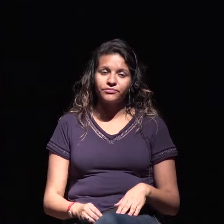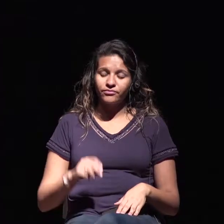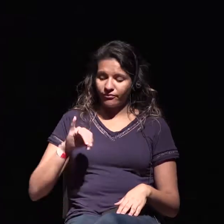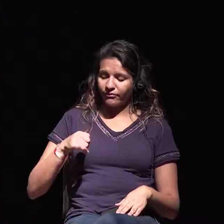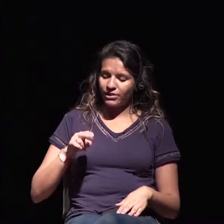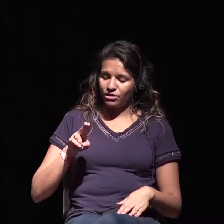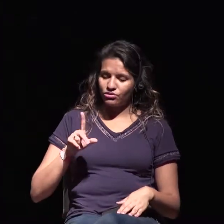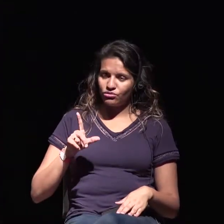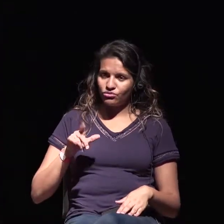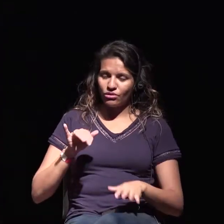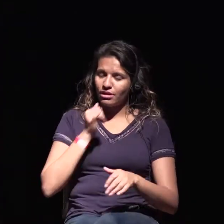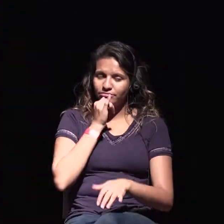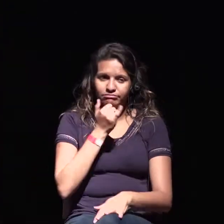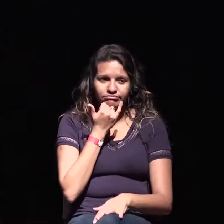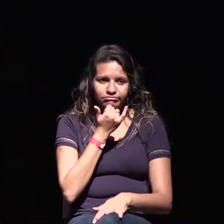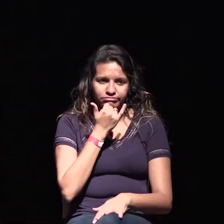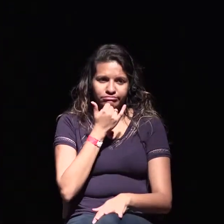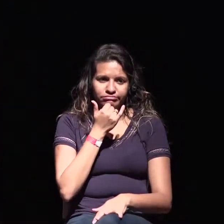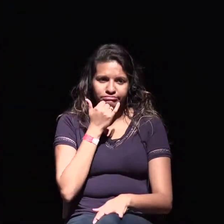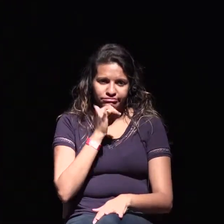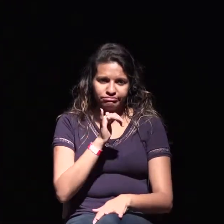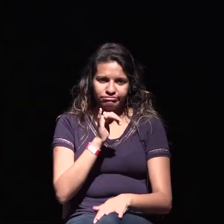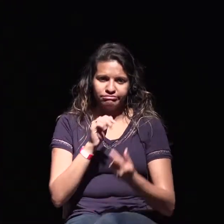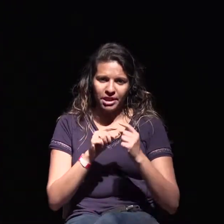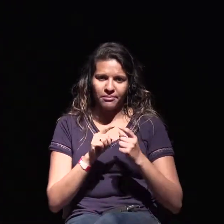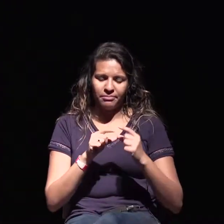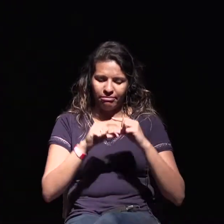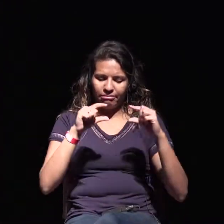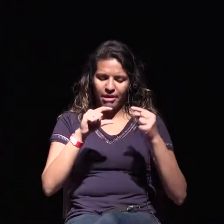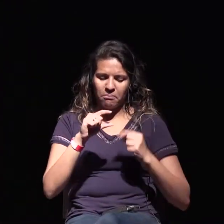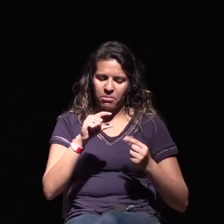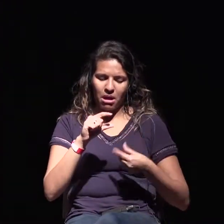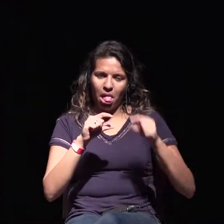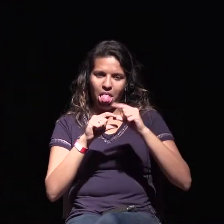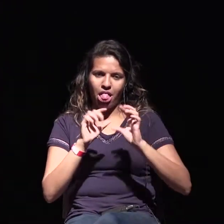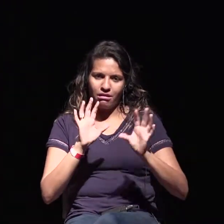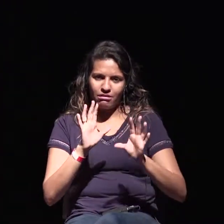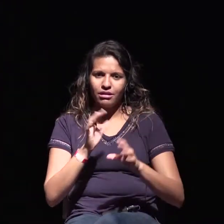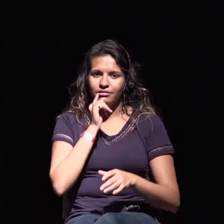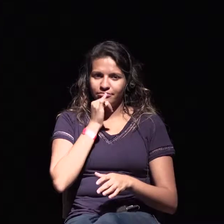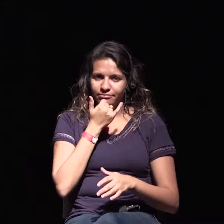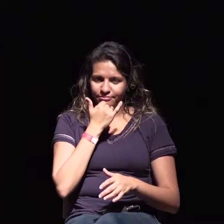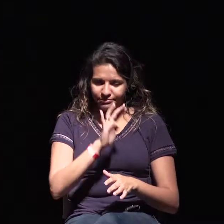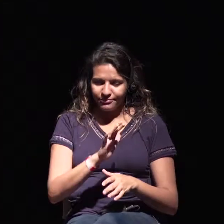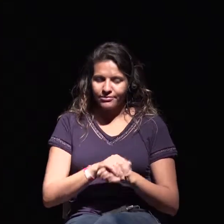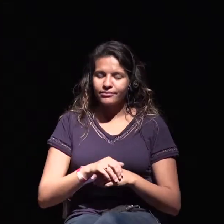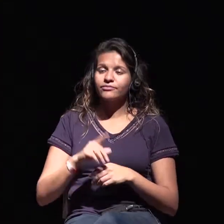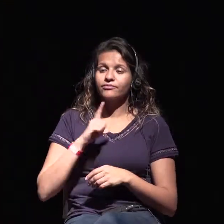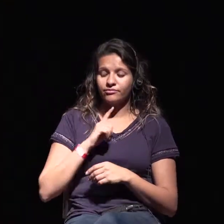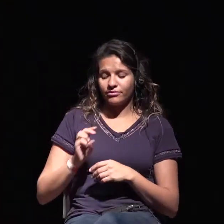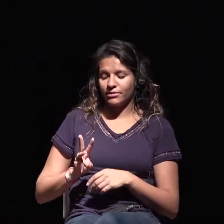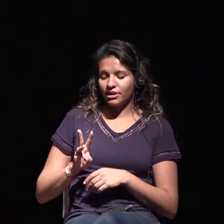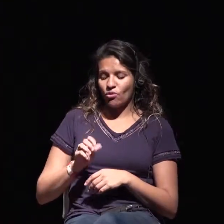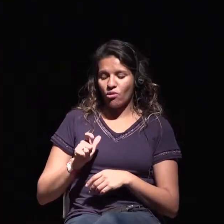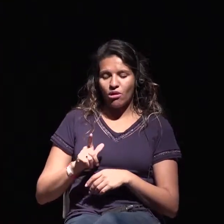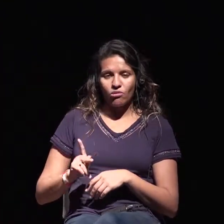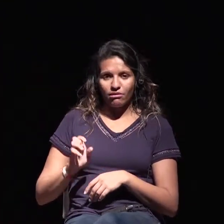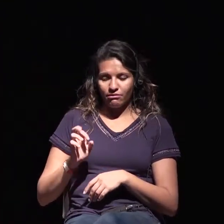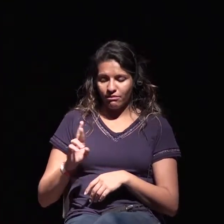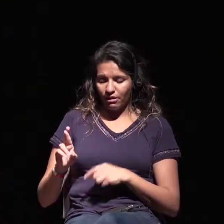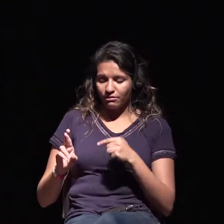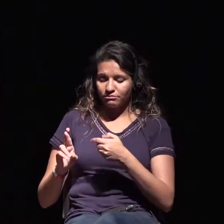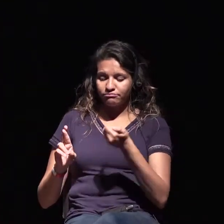part. Sorry. Through a working piece, the spaces are revealed solely through the materiality of an apparent simple